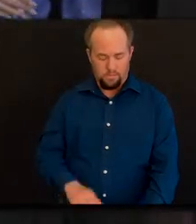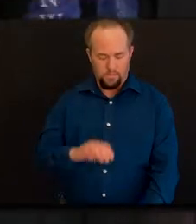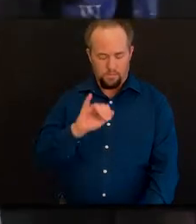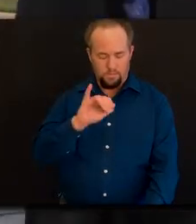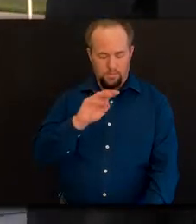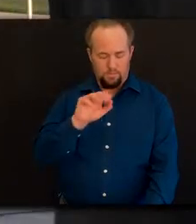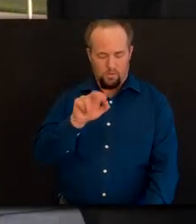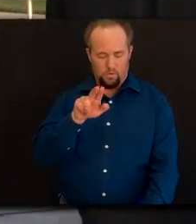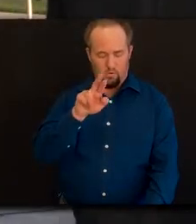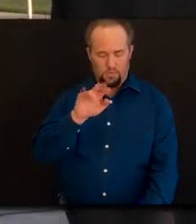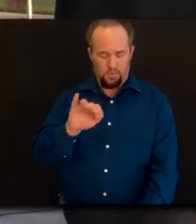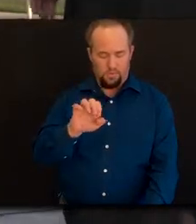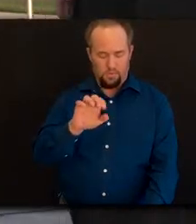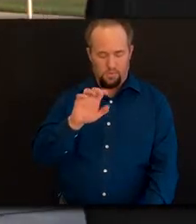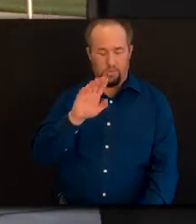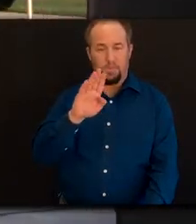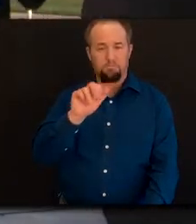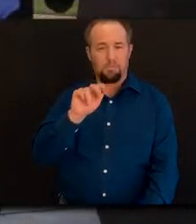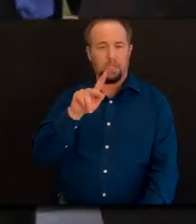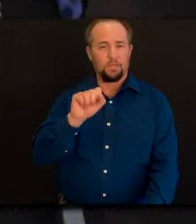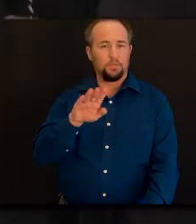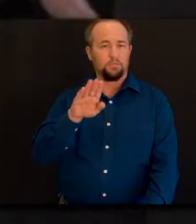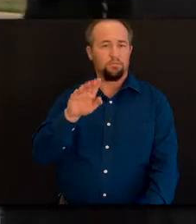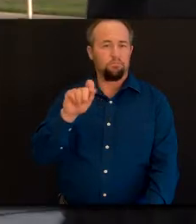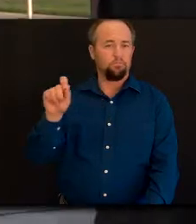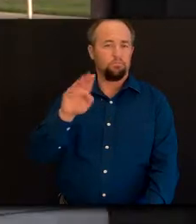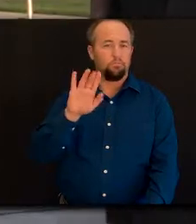Amari Tyree Banks Bush.